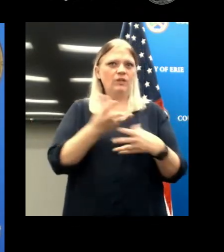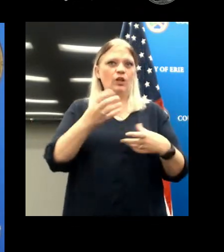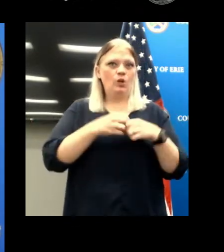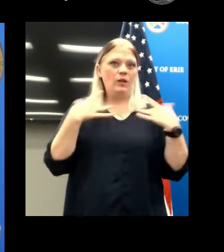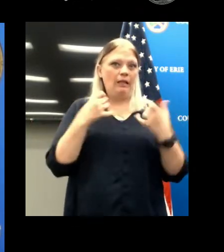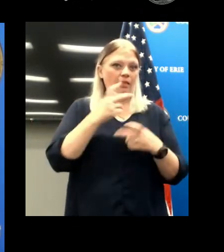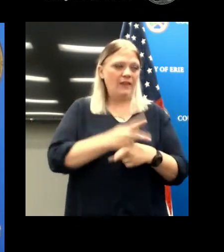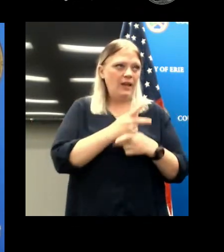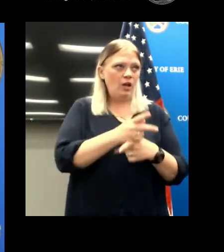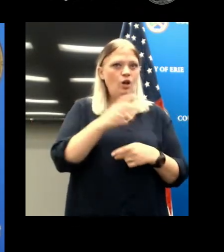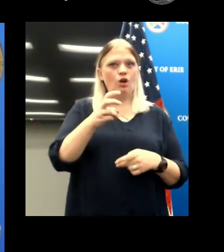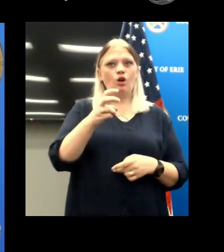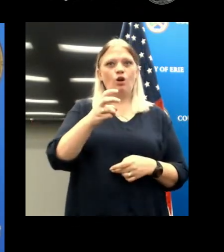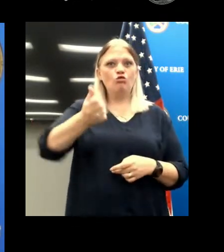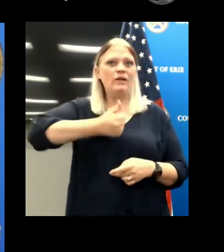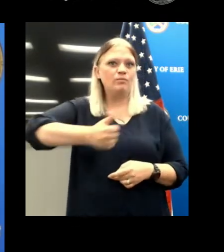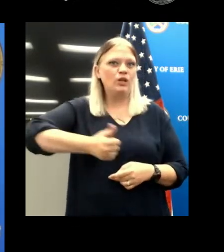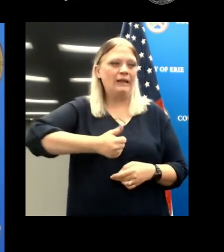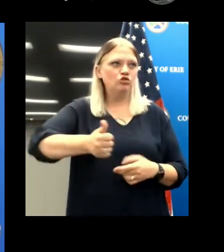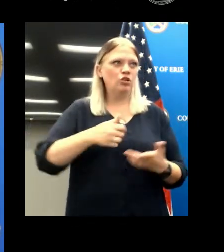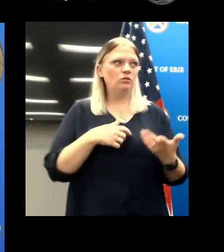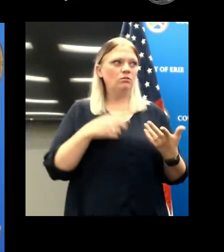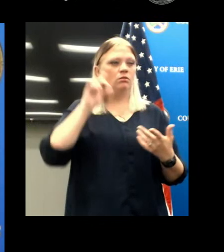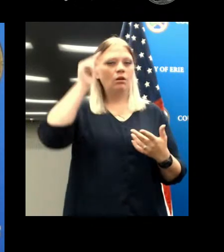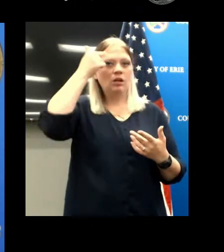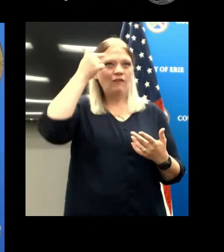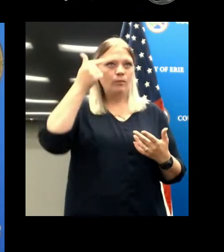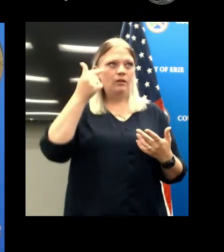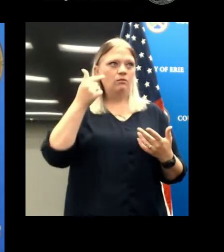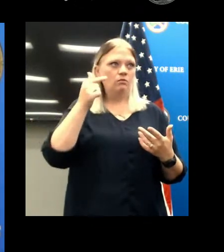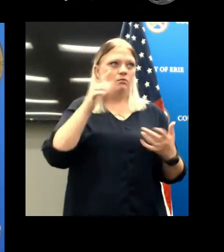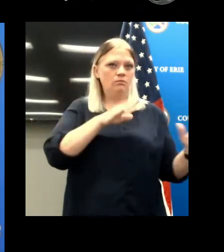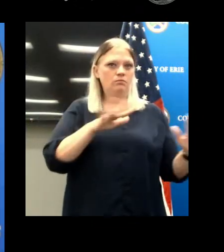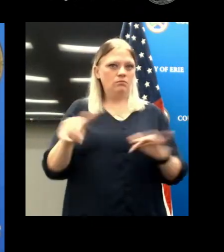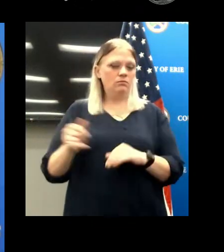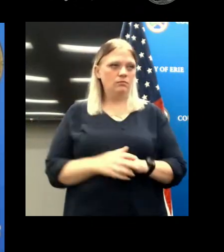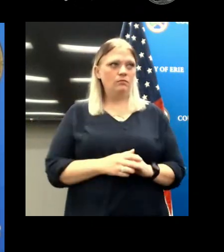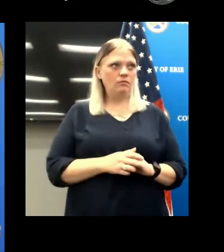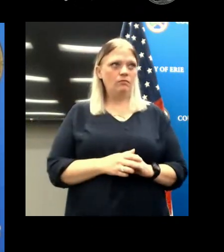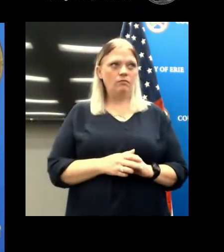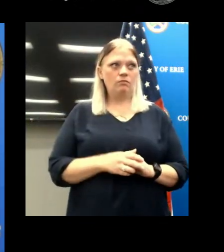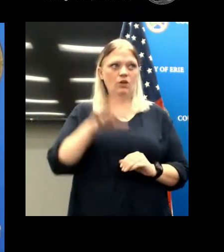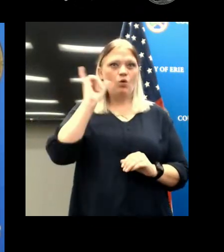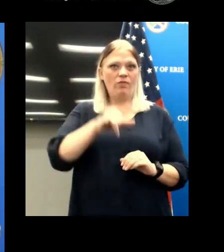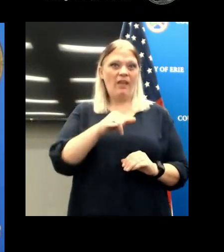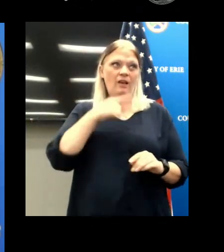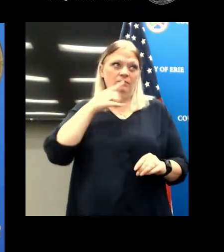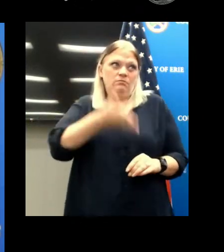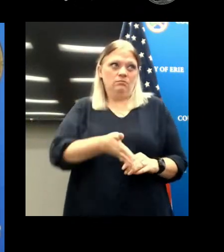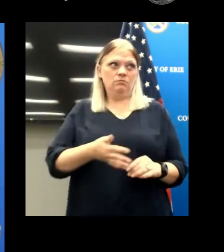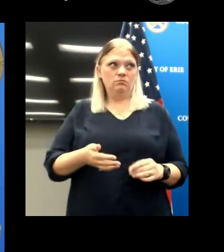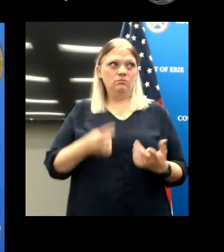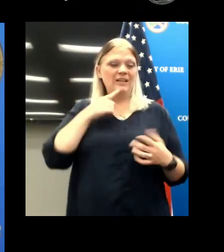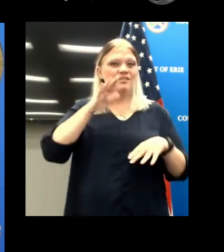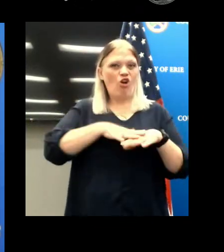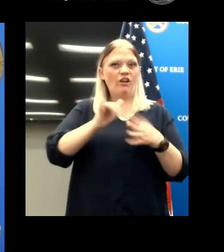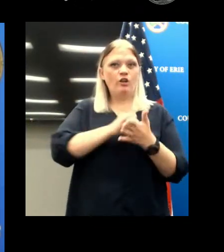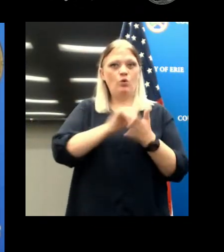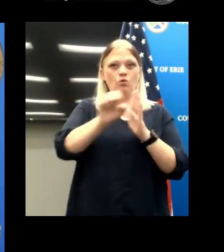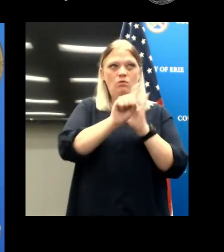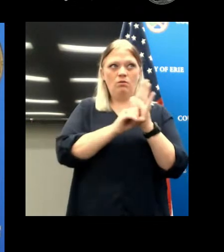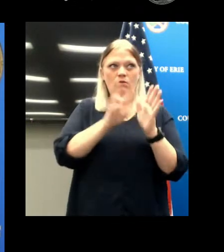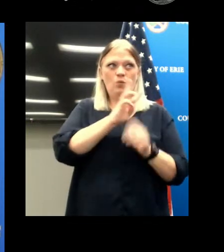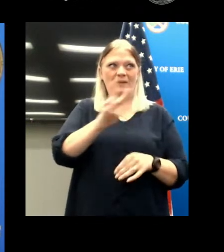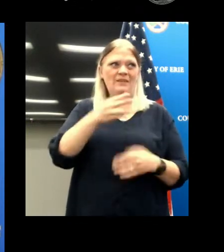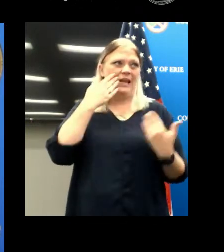healthcare, transportation, government, and the like. So that does exist, and it is on the New York State website. I